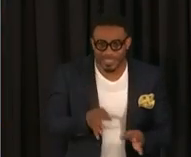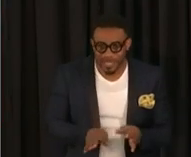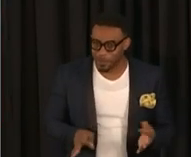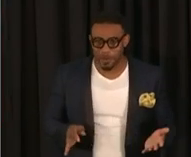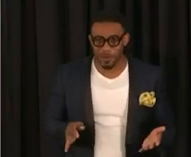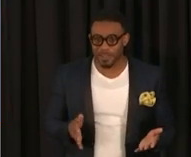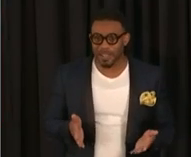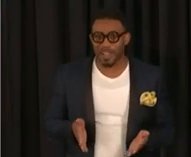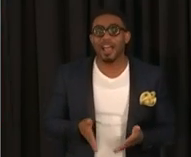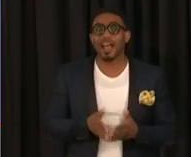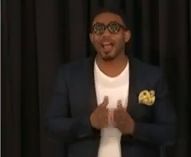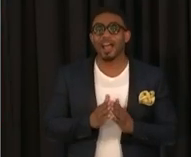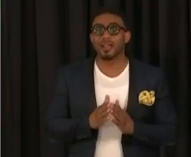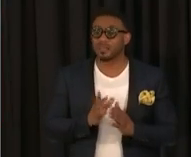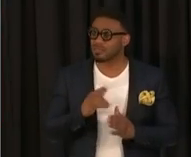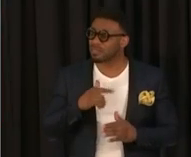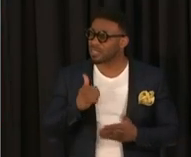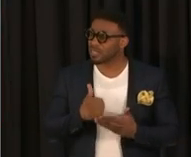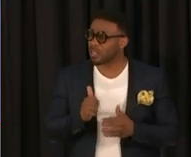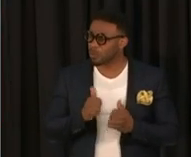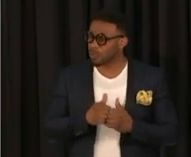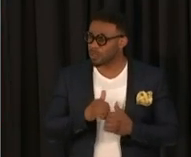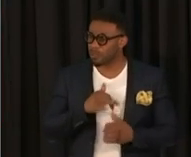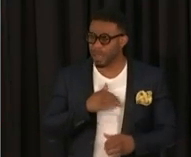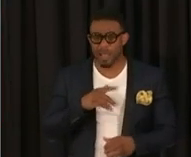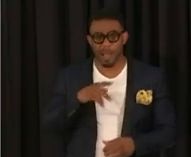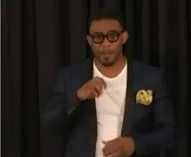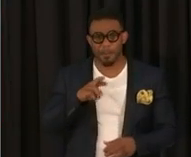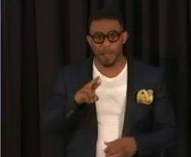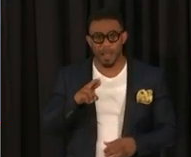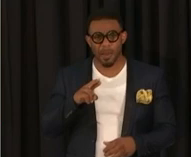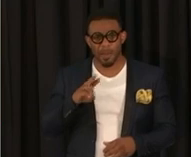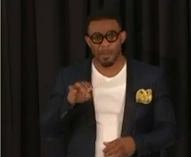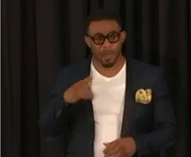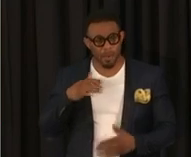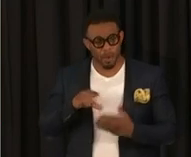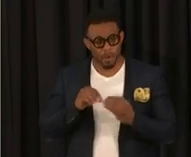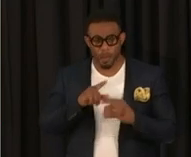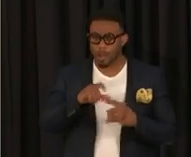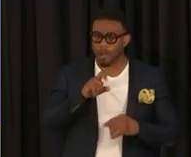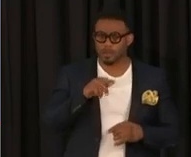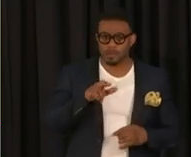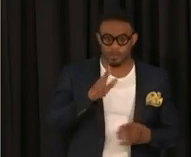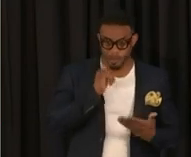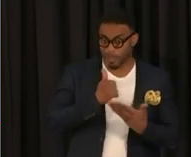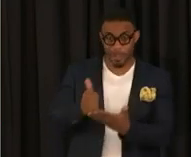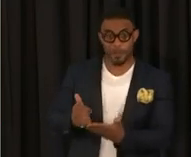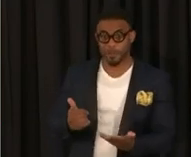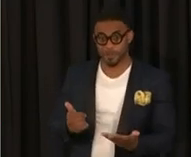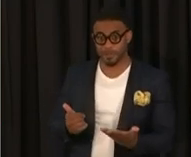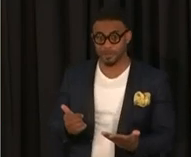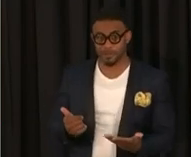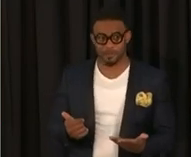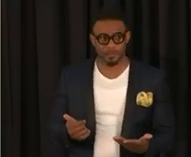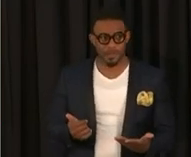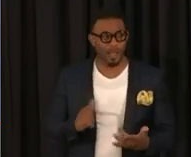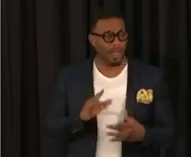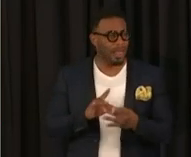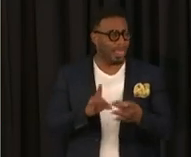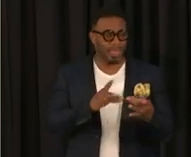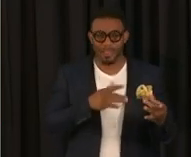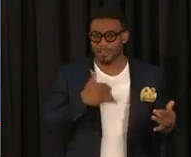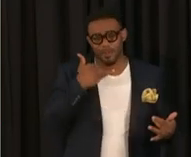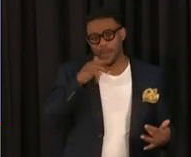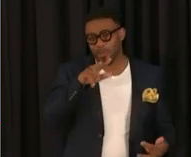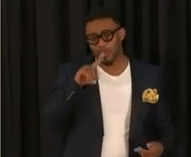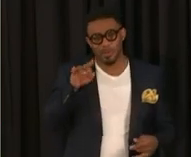and ask, do you need help with your power bill? Do you want to learn more about solar? There's all the topics that we've talked about